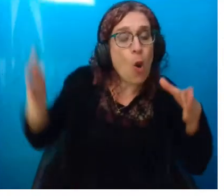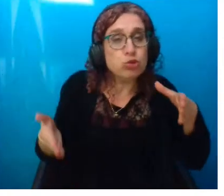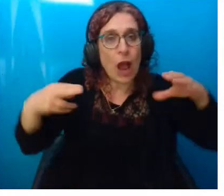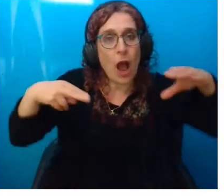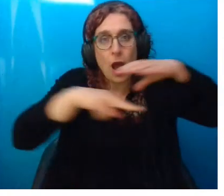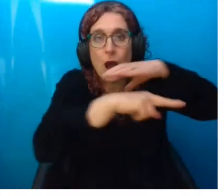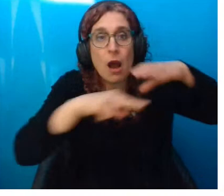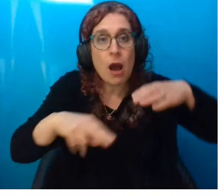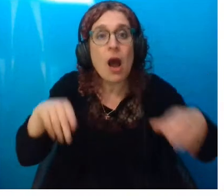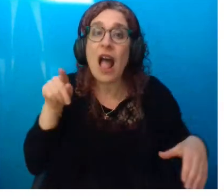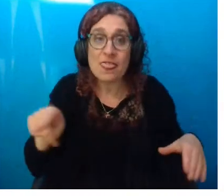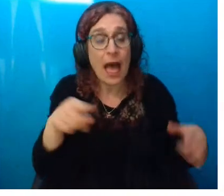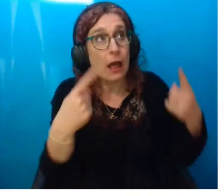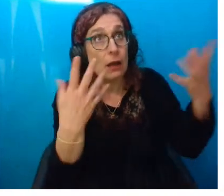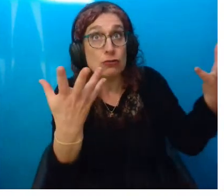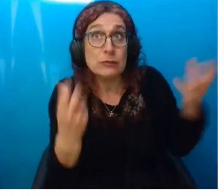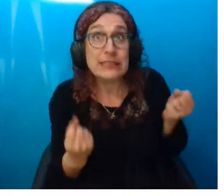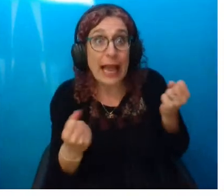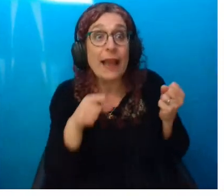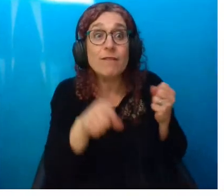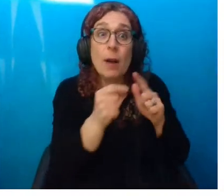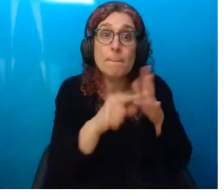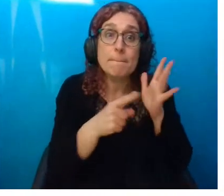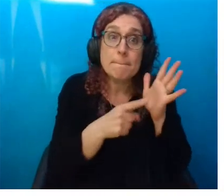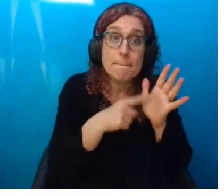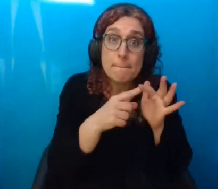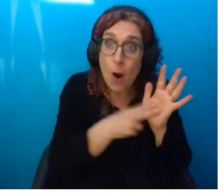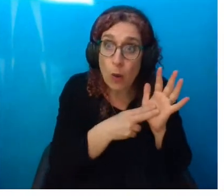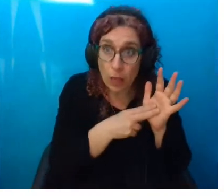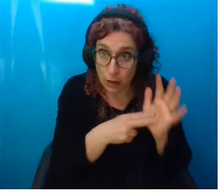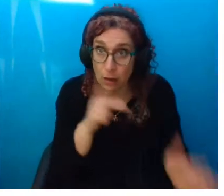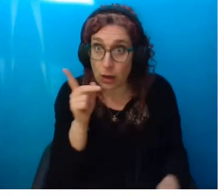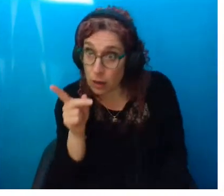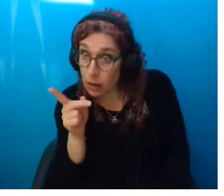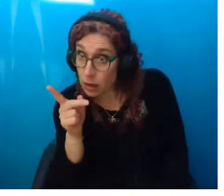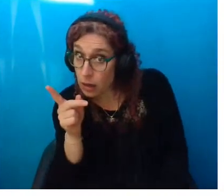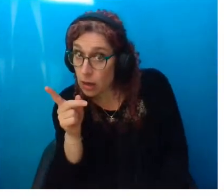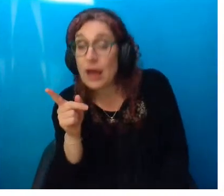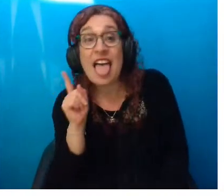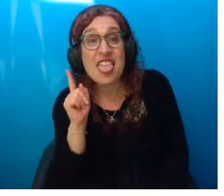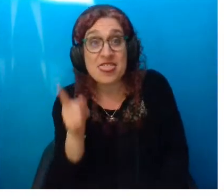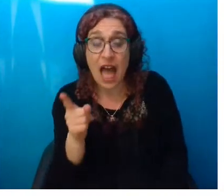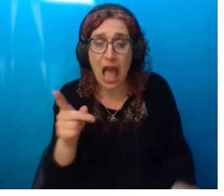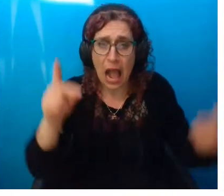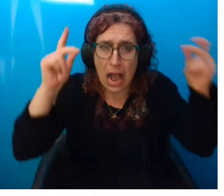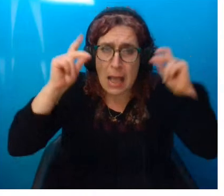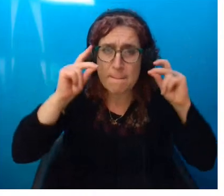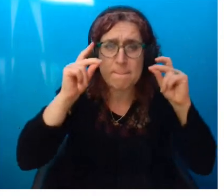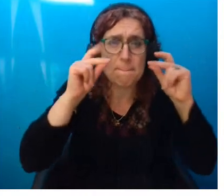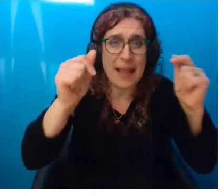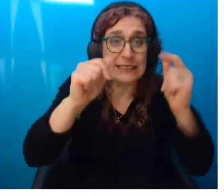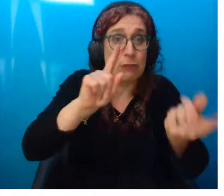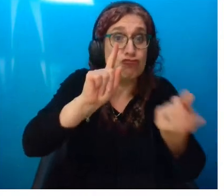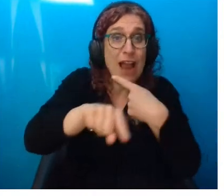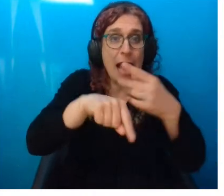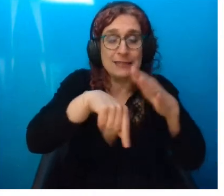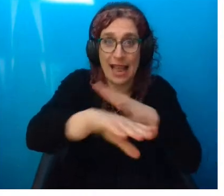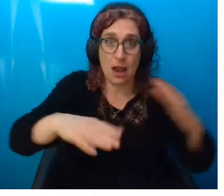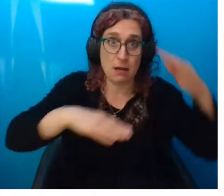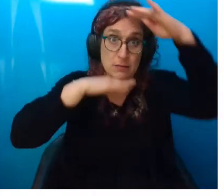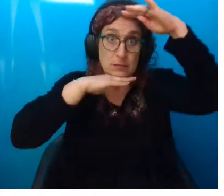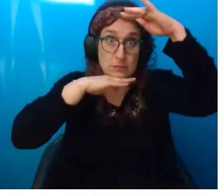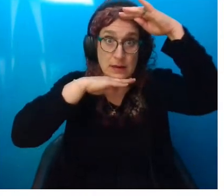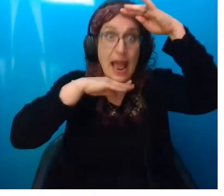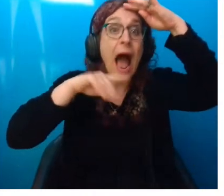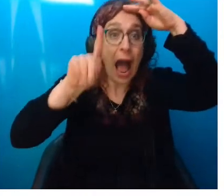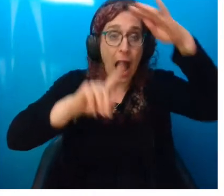when they're exposed to the pollen antigen challenge here, they have an immediate early phase reaction in the upper airways, which is mirrored in the lower